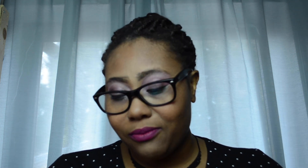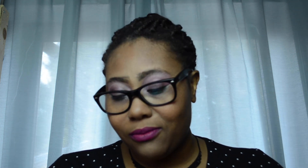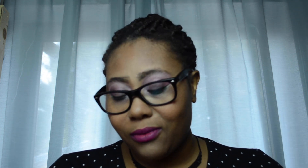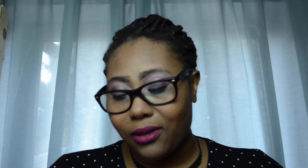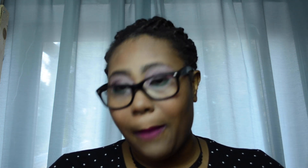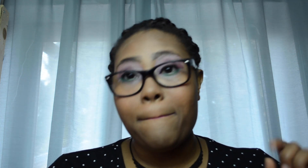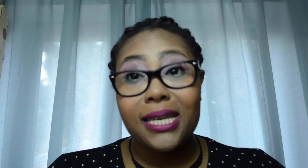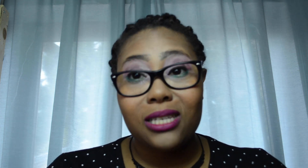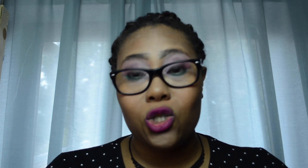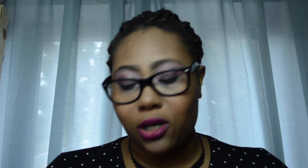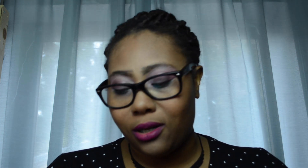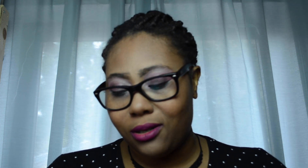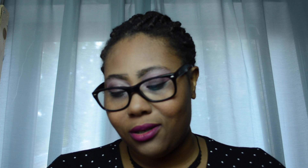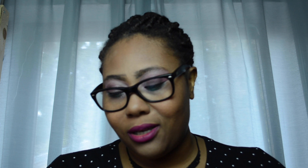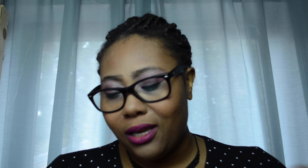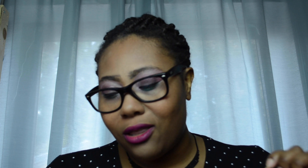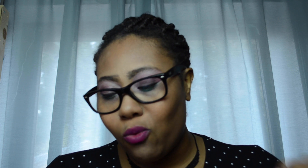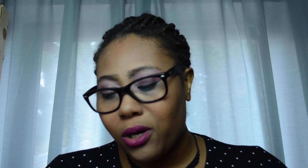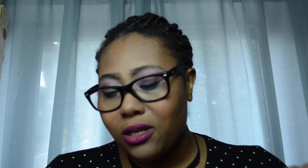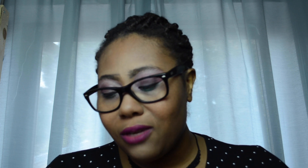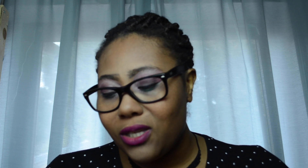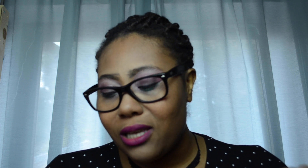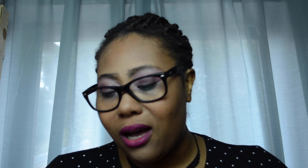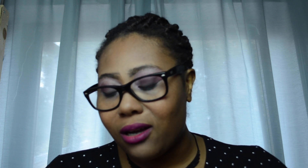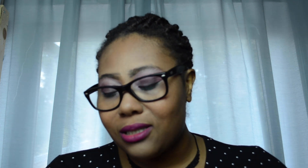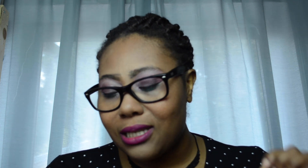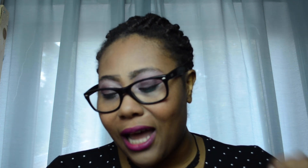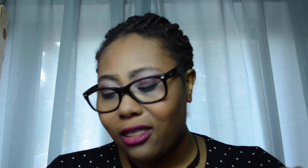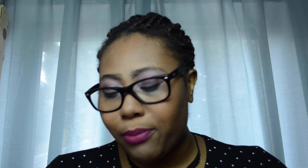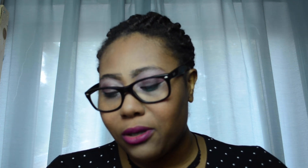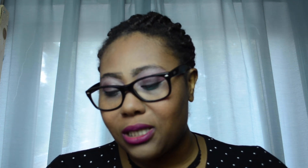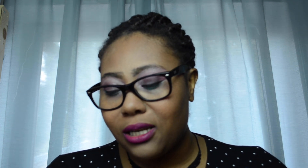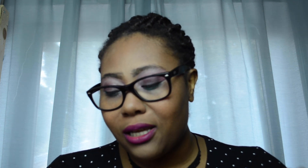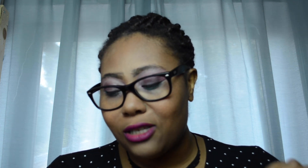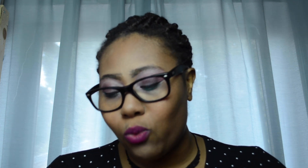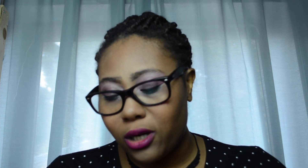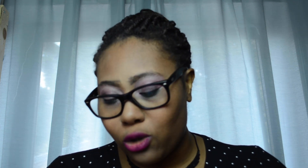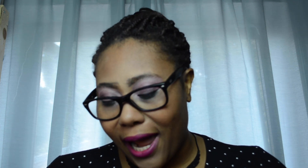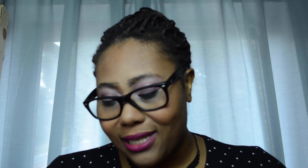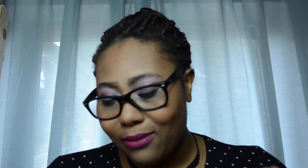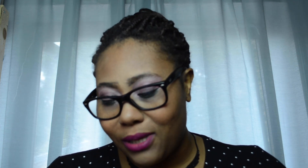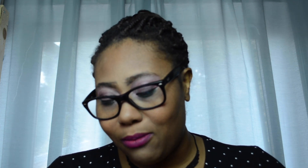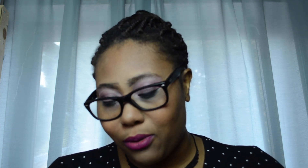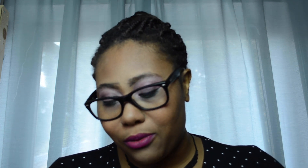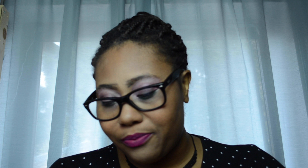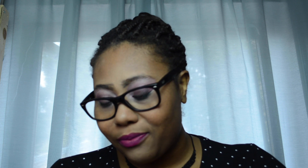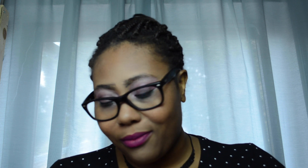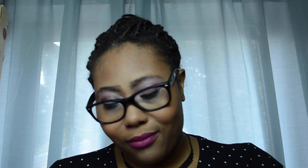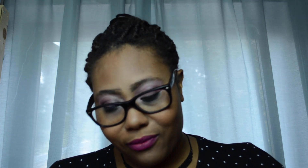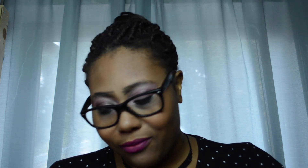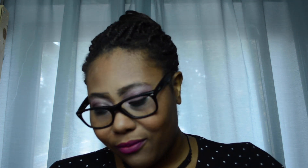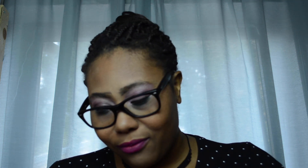leader, messenger. The words of the songs, not the person, is what attracts people.